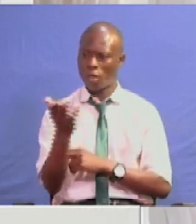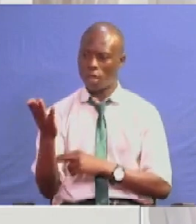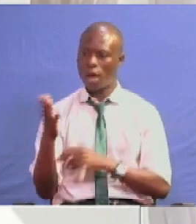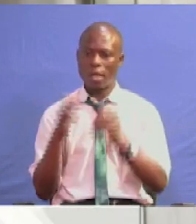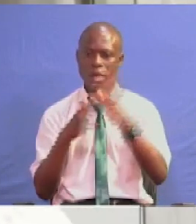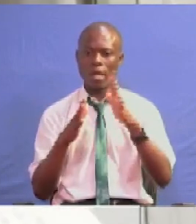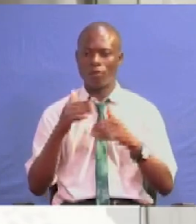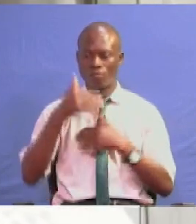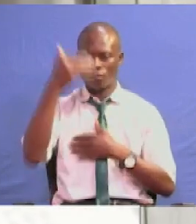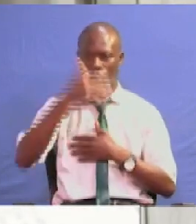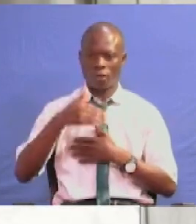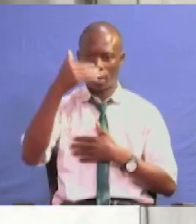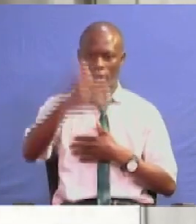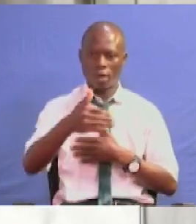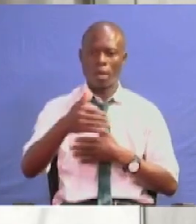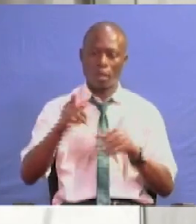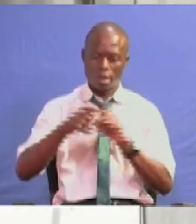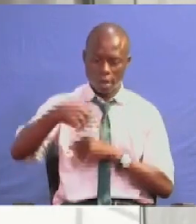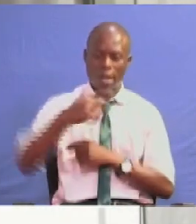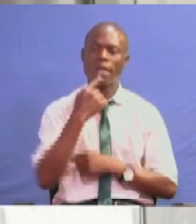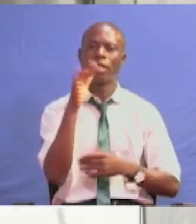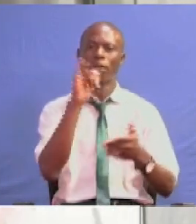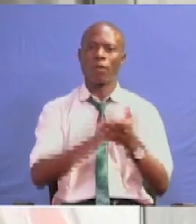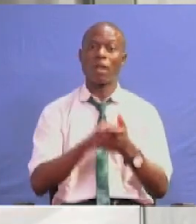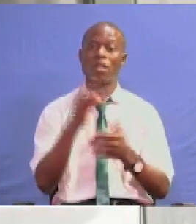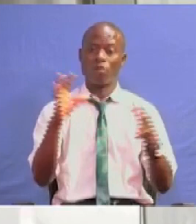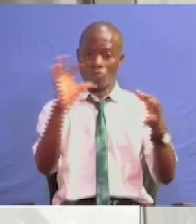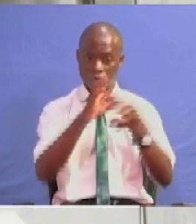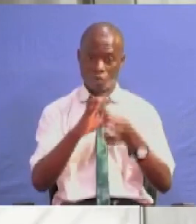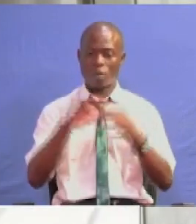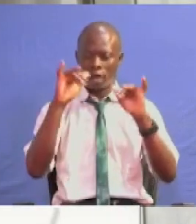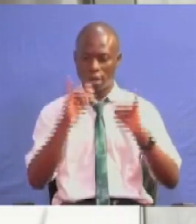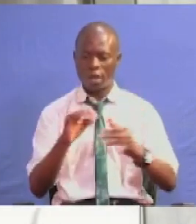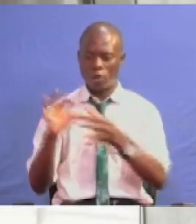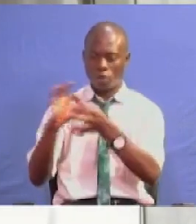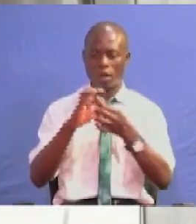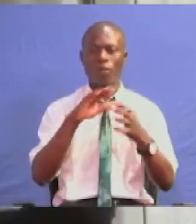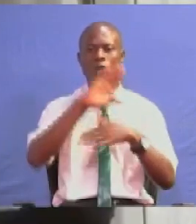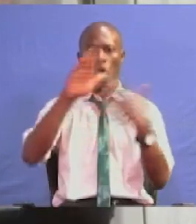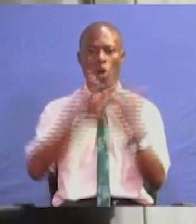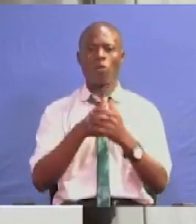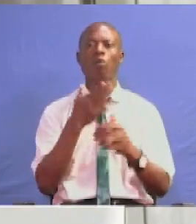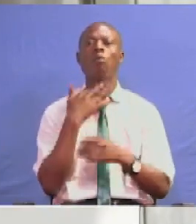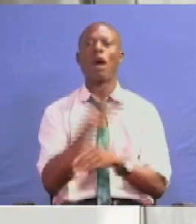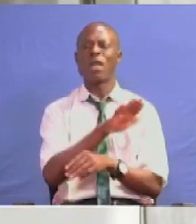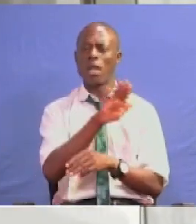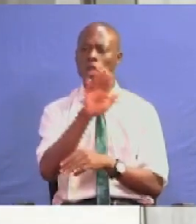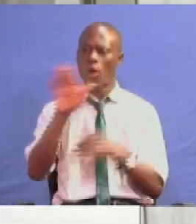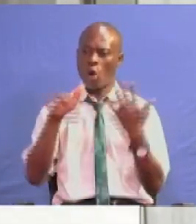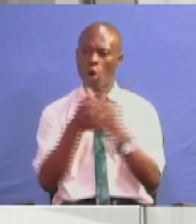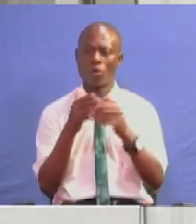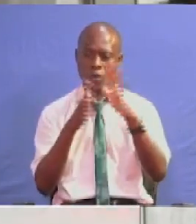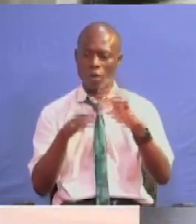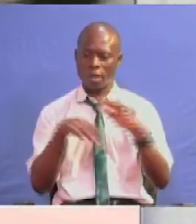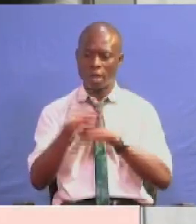wako mbele yetu. So sisi tunasema, if it is unity, we unite everybody. Tunataka wale viongozi wa kanisa